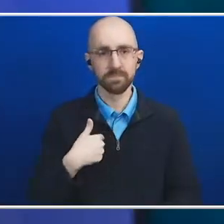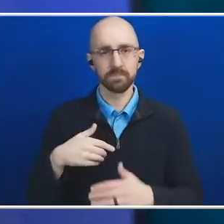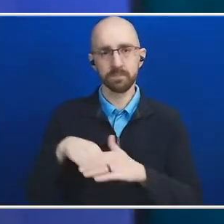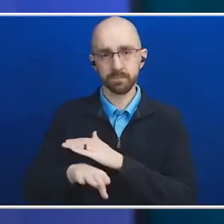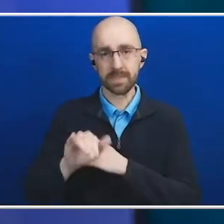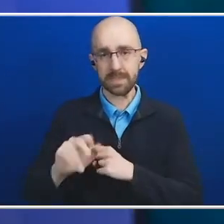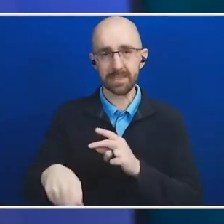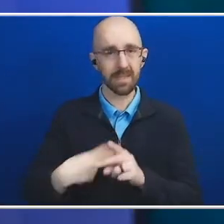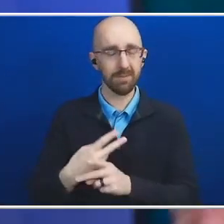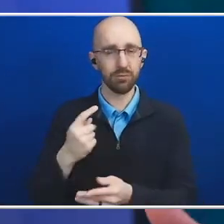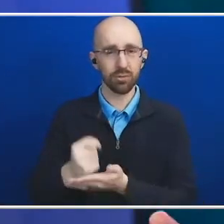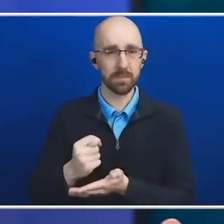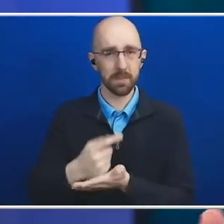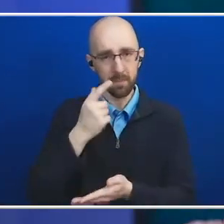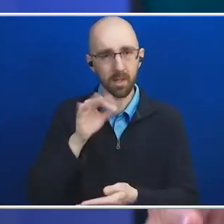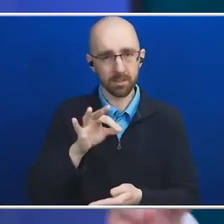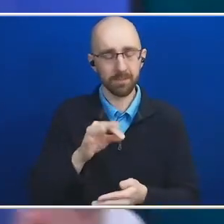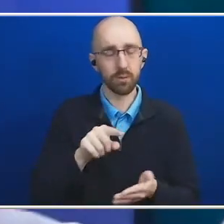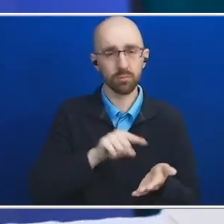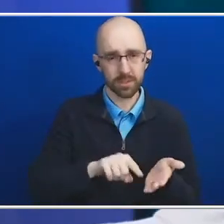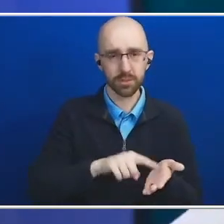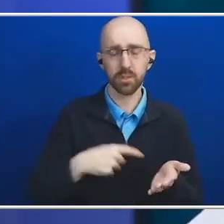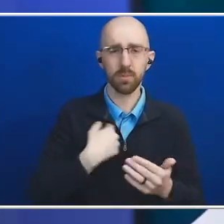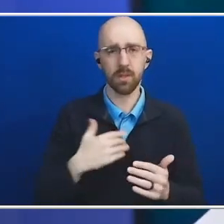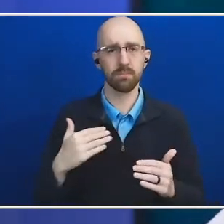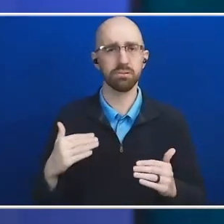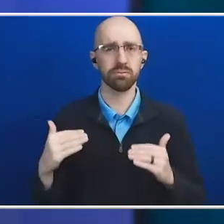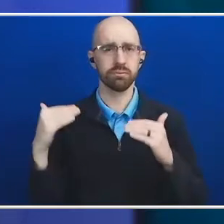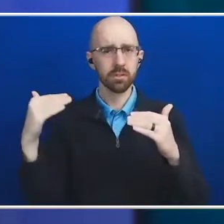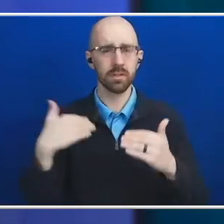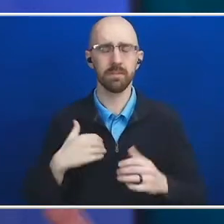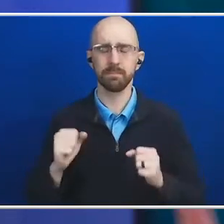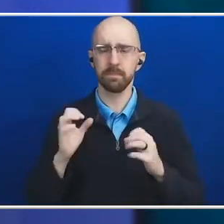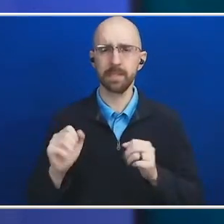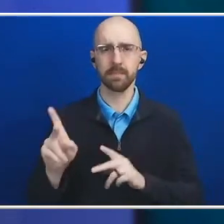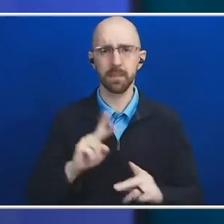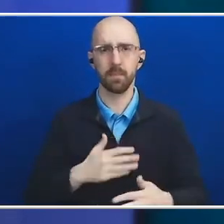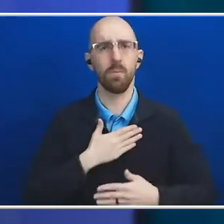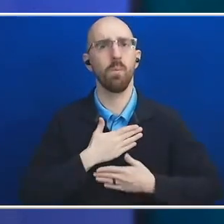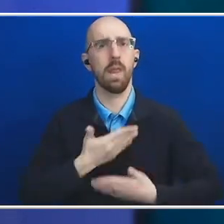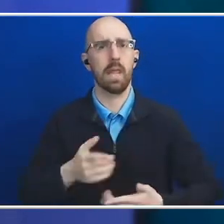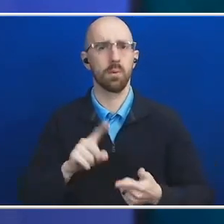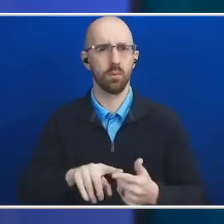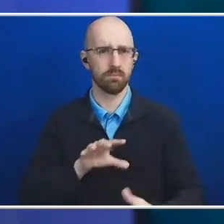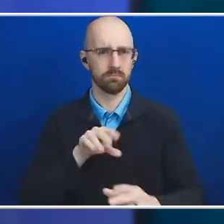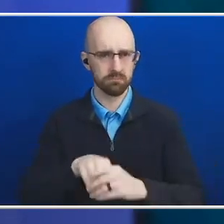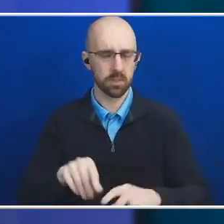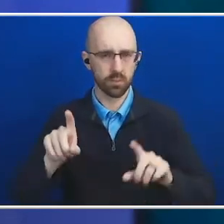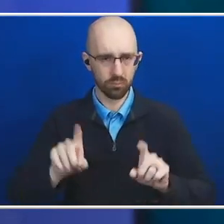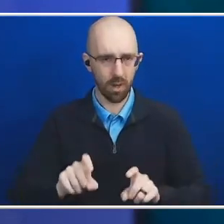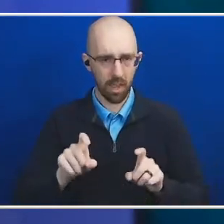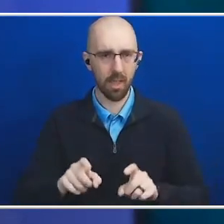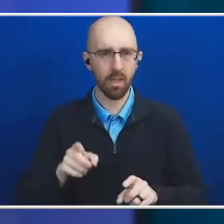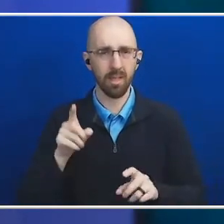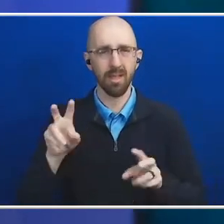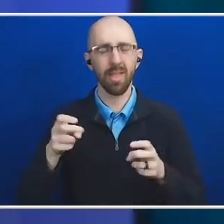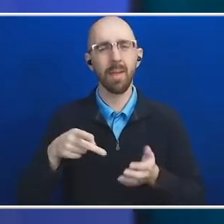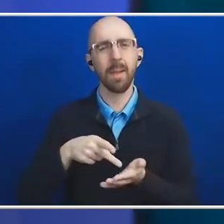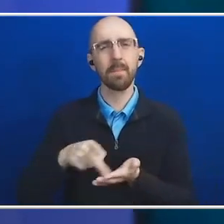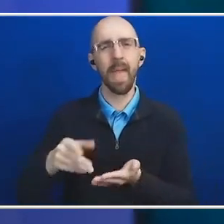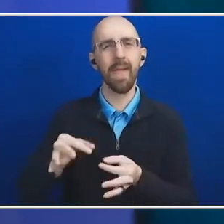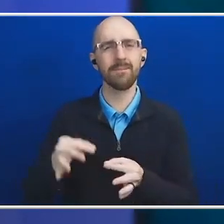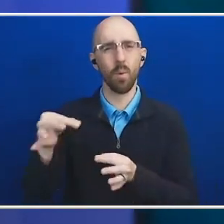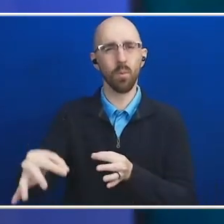research, because we advance so quickly. We have phenomenal people being willing to participate in trials. They pay it forward, and that is what allows